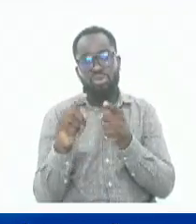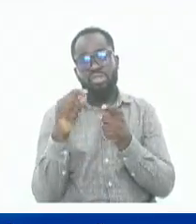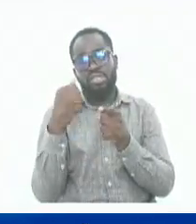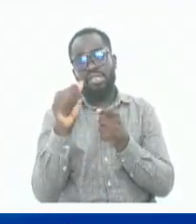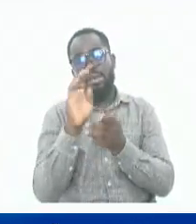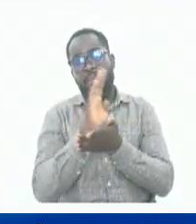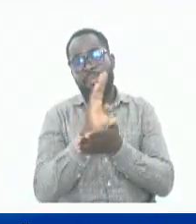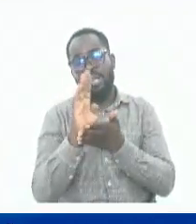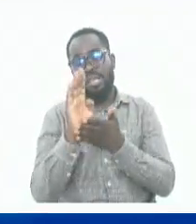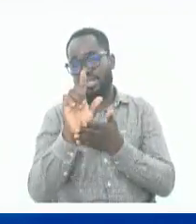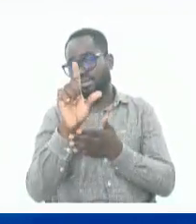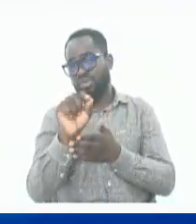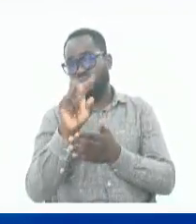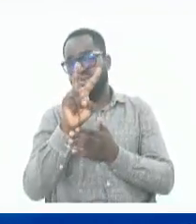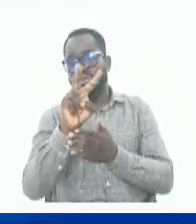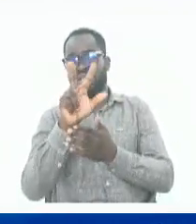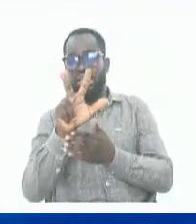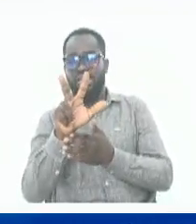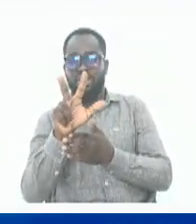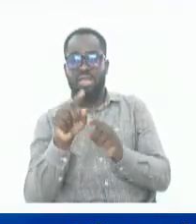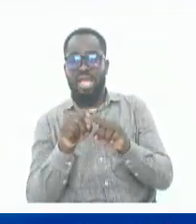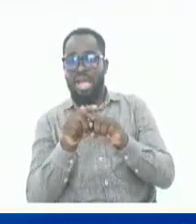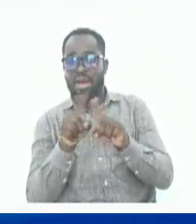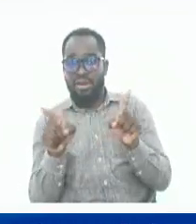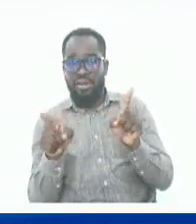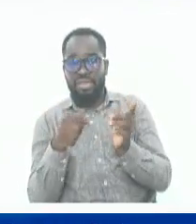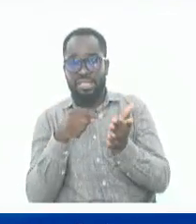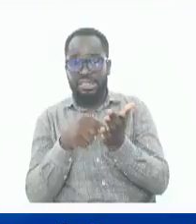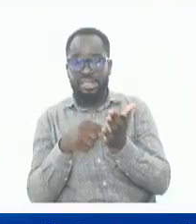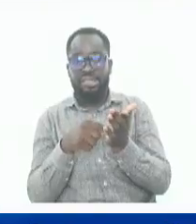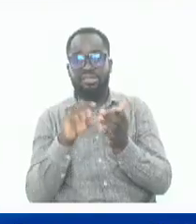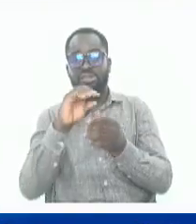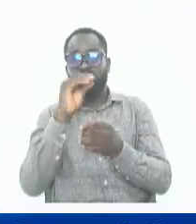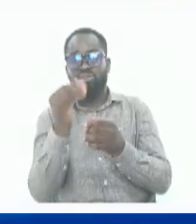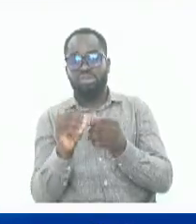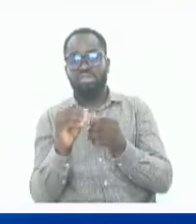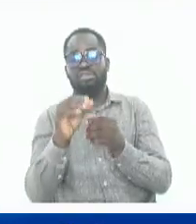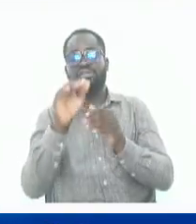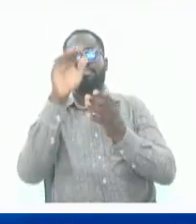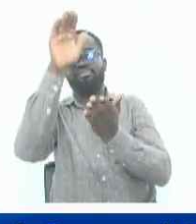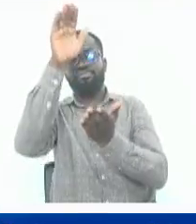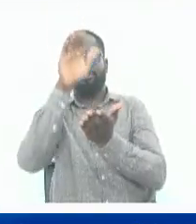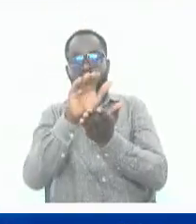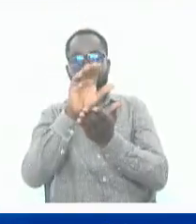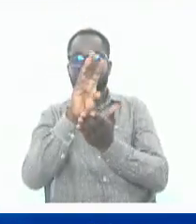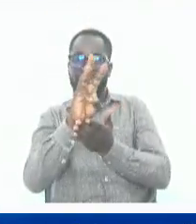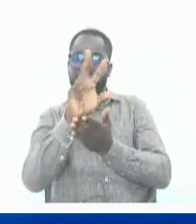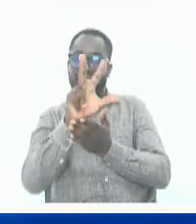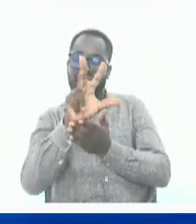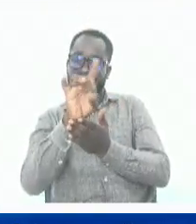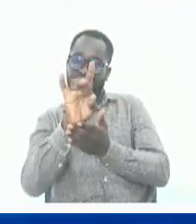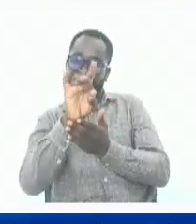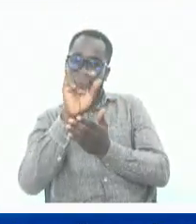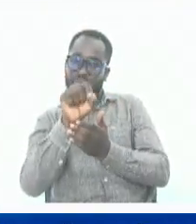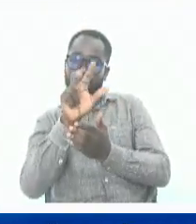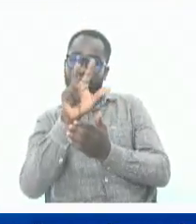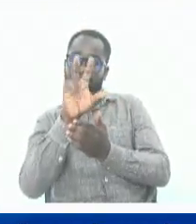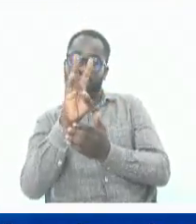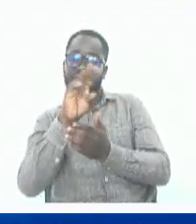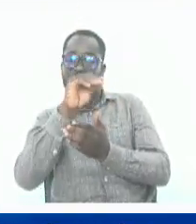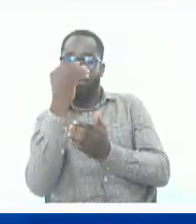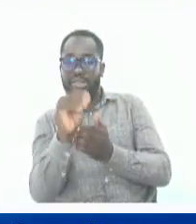in 2023. However, the debt-to-GDP ratio declined from 68.7%